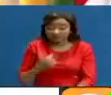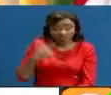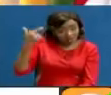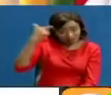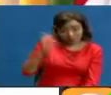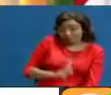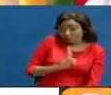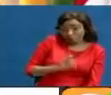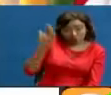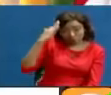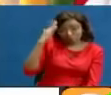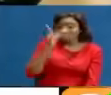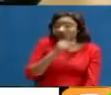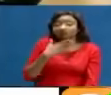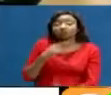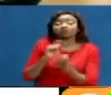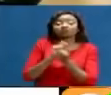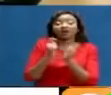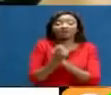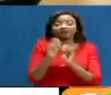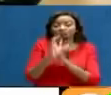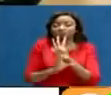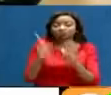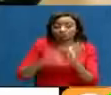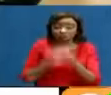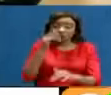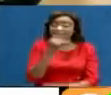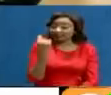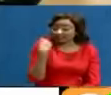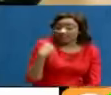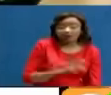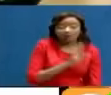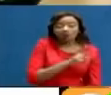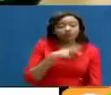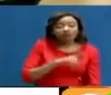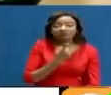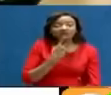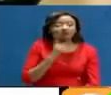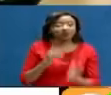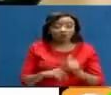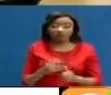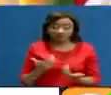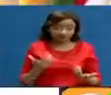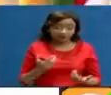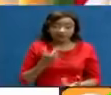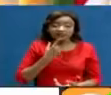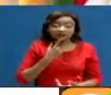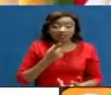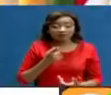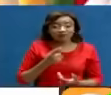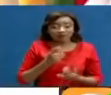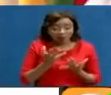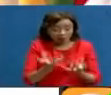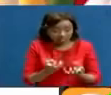because yesterday he actually said this is the time to amend the Constitution. Yes. He spent a good part of his speech yesterday speaking about